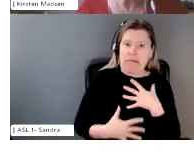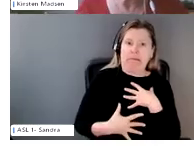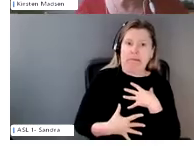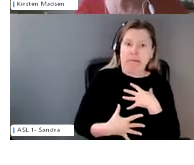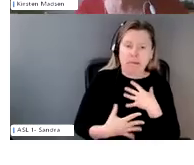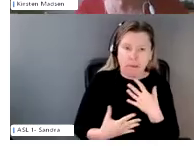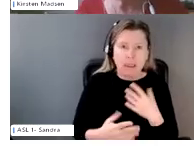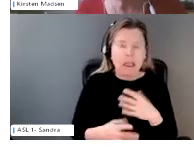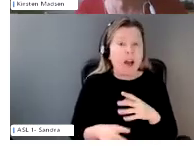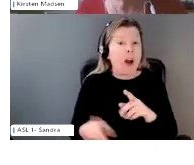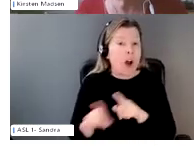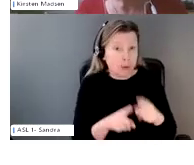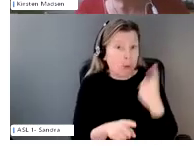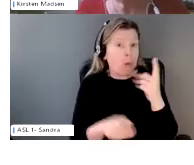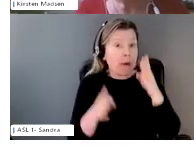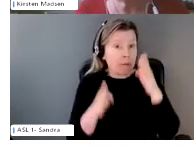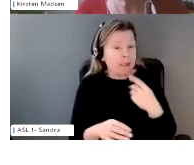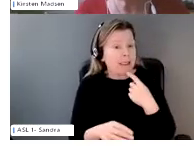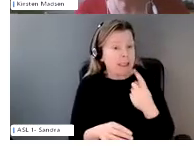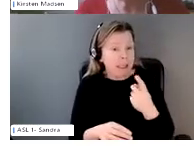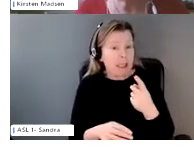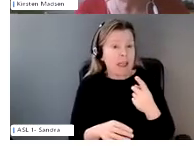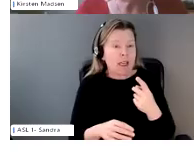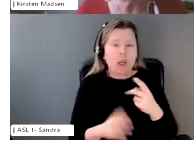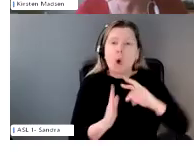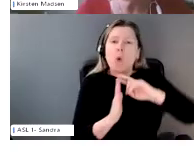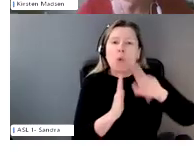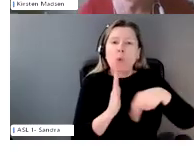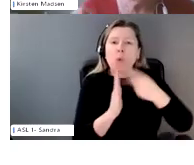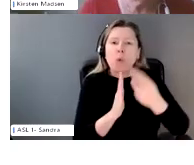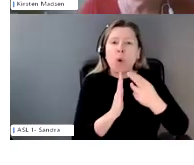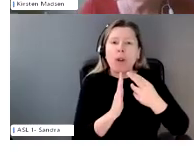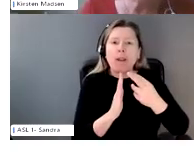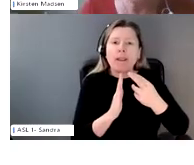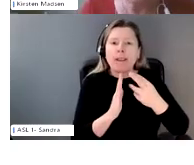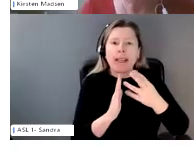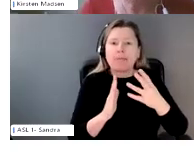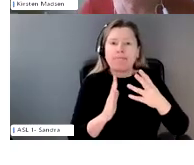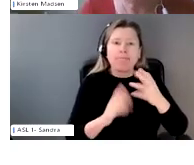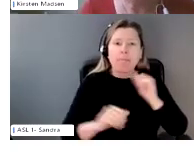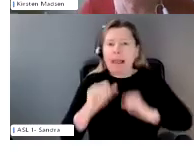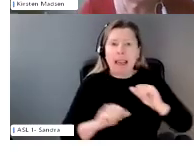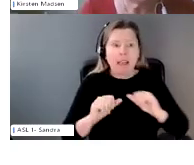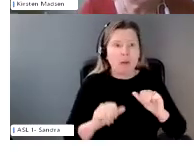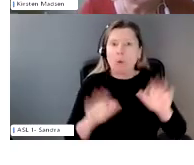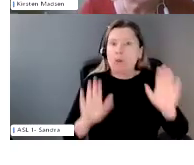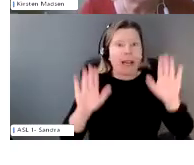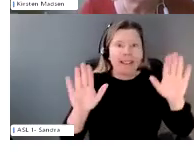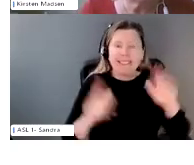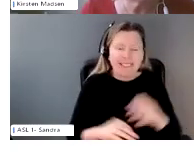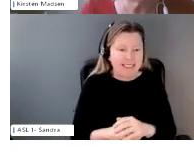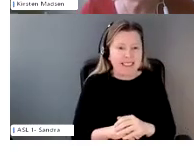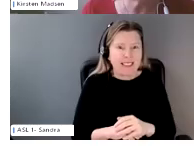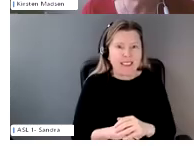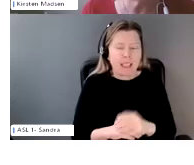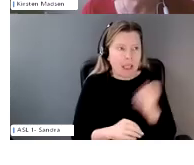This person also stated that the role playing was great. Now, clearly, more